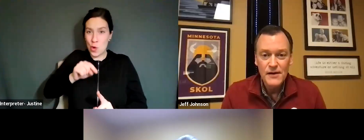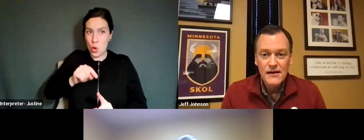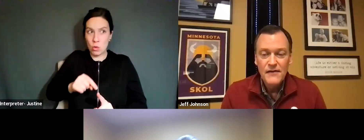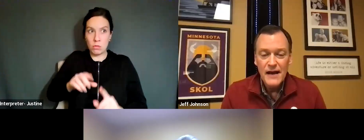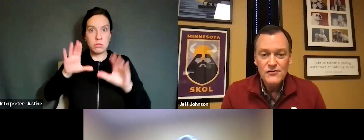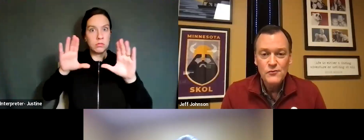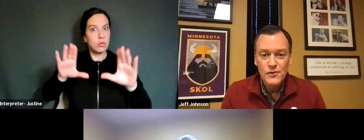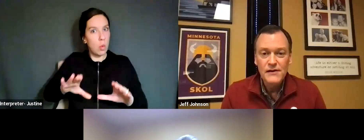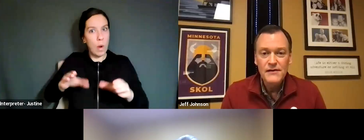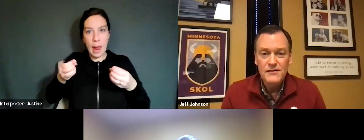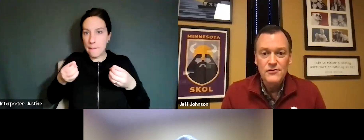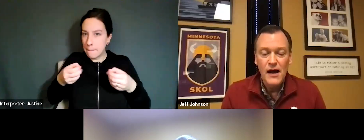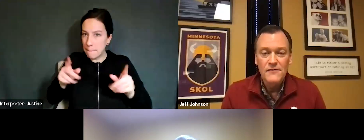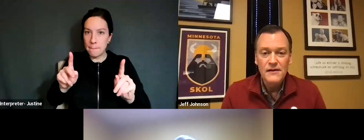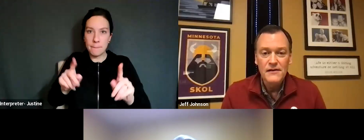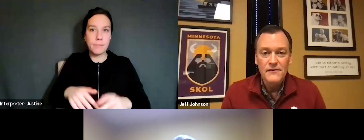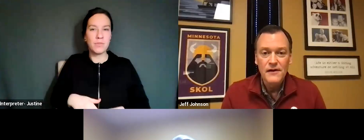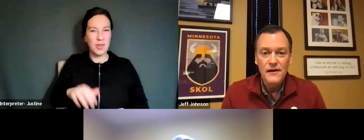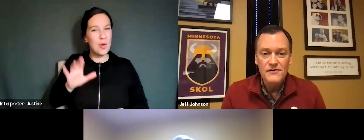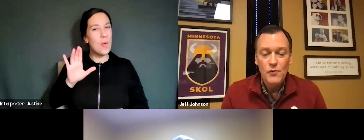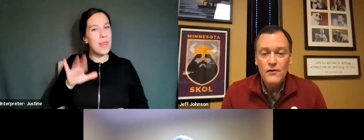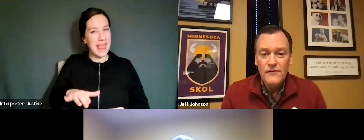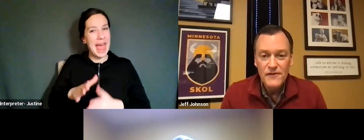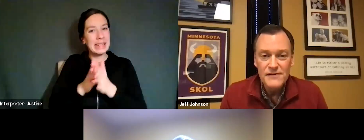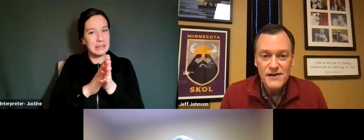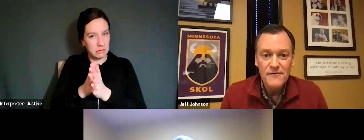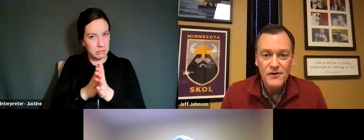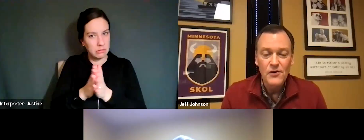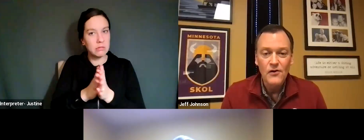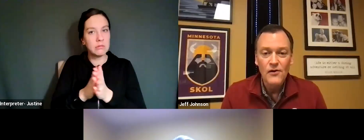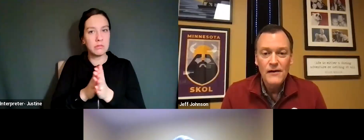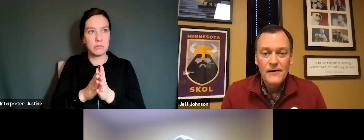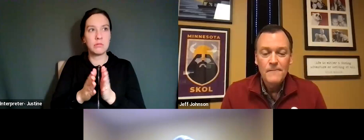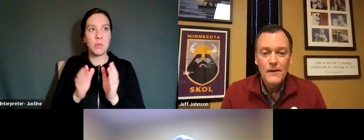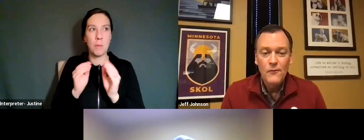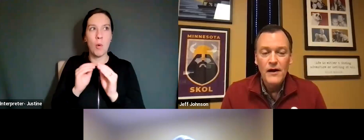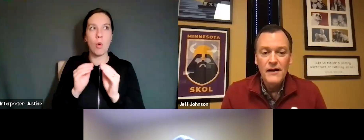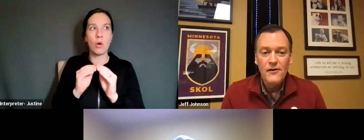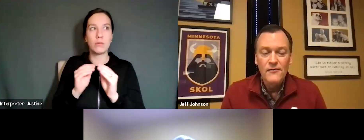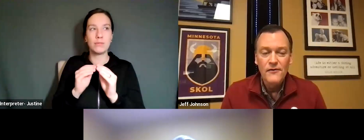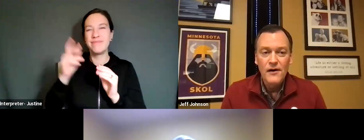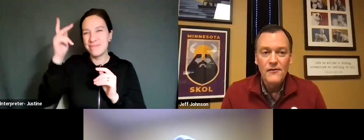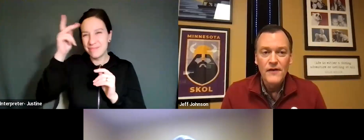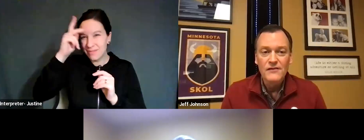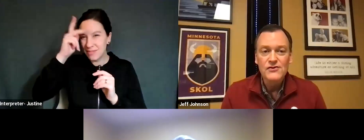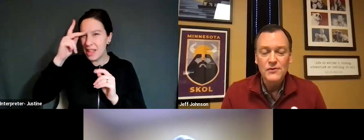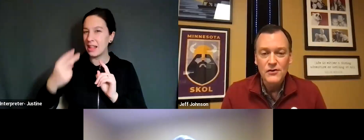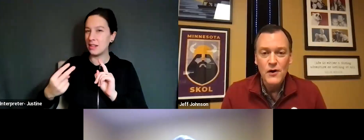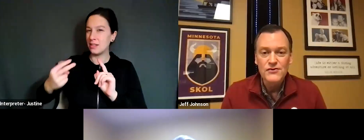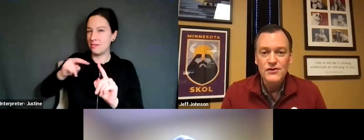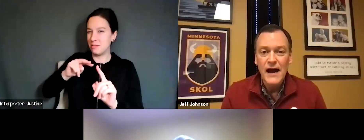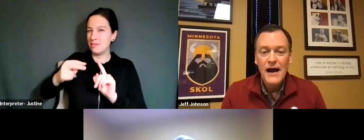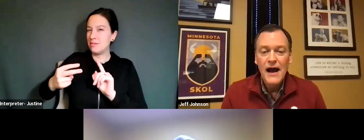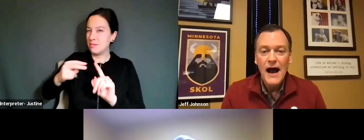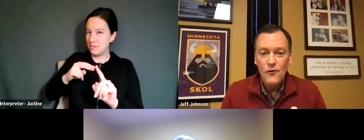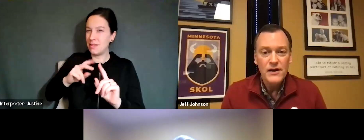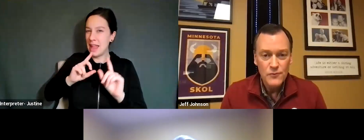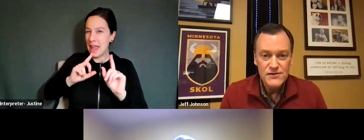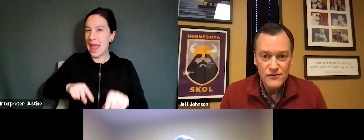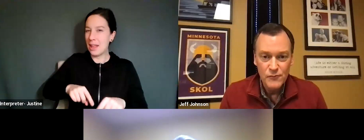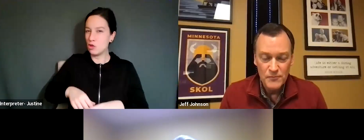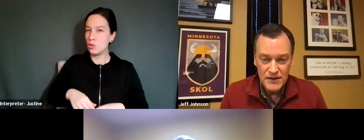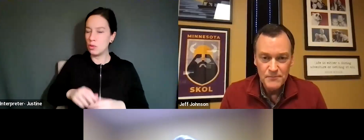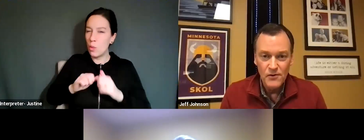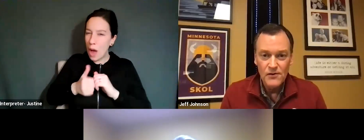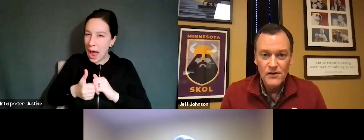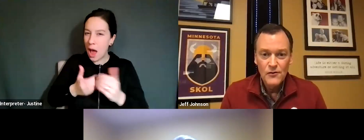So that's really the driving, it's more of a philosophical way of answering the question, how can we